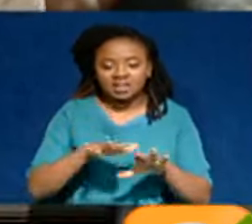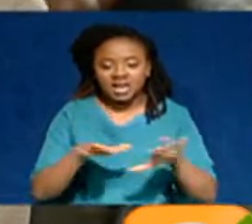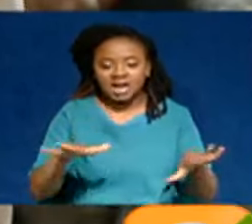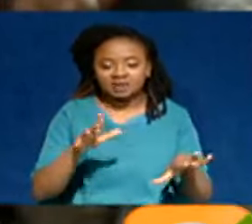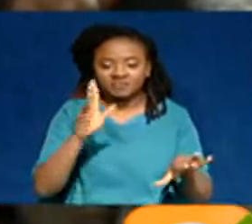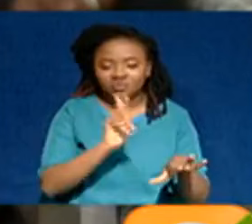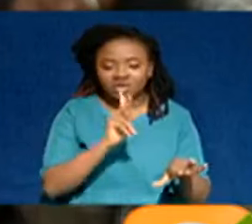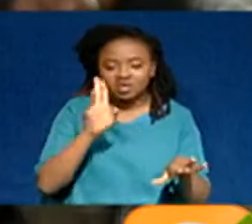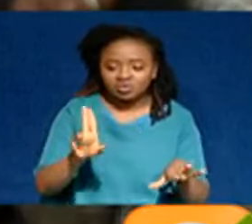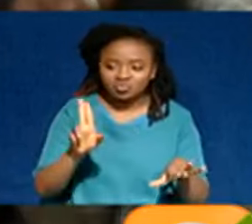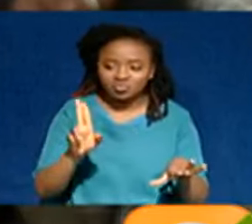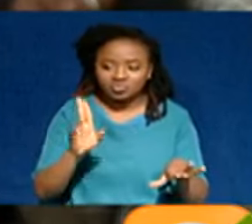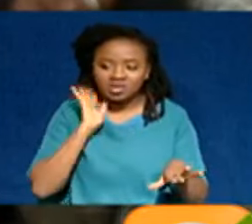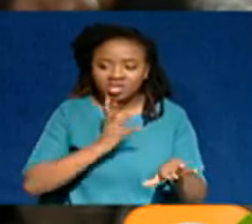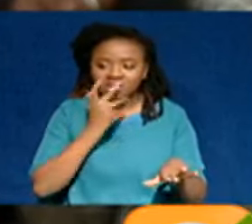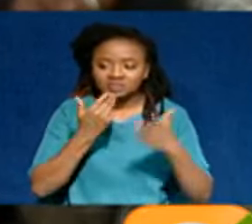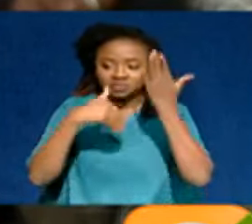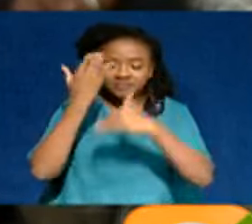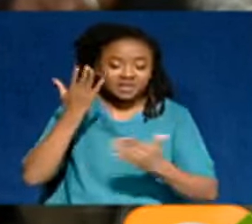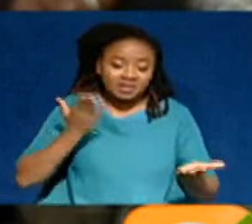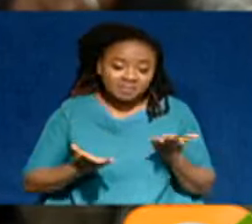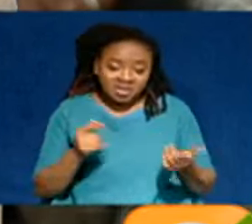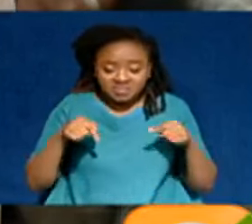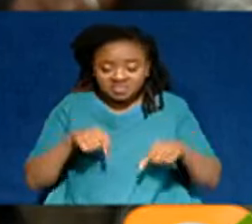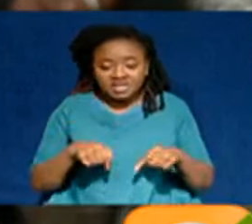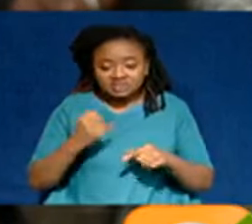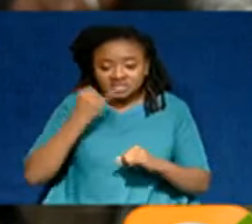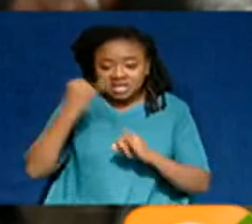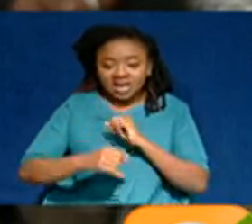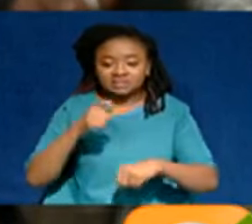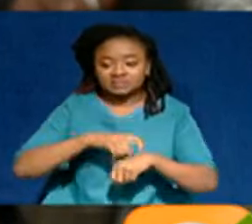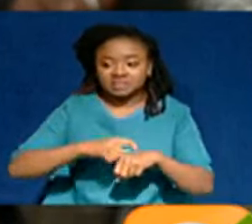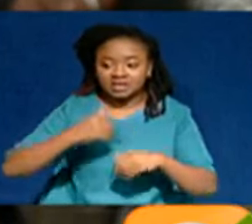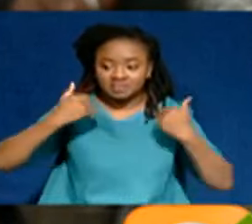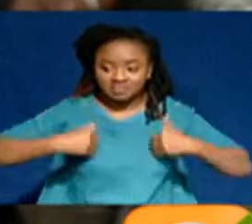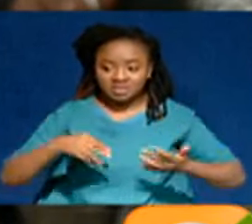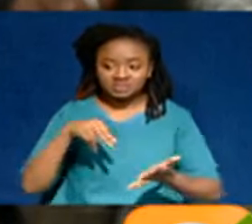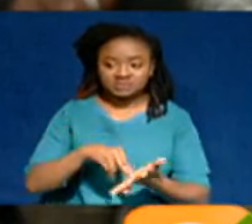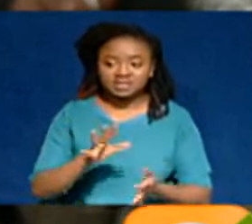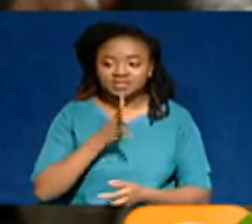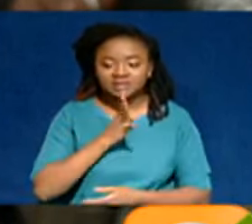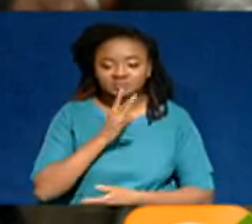Probably this is the last time I'll be talking to you.